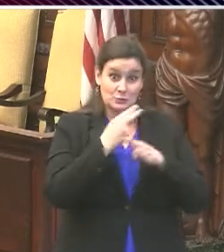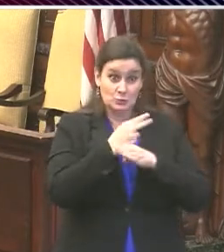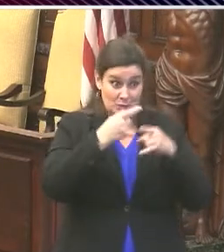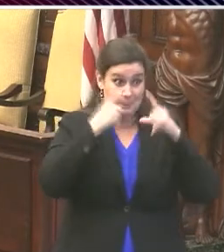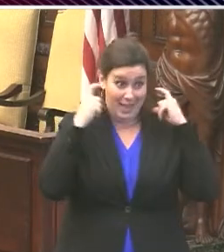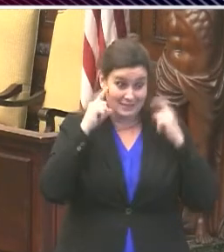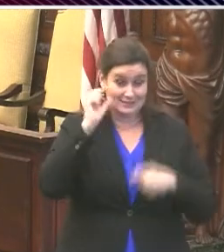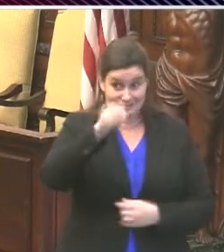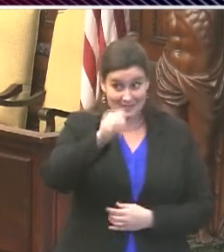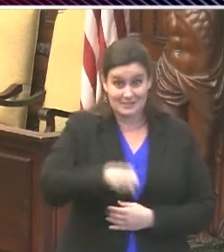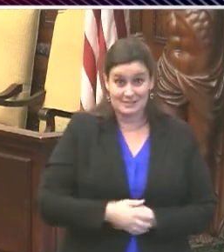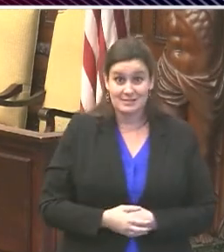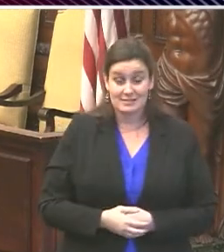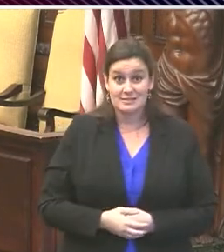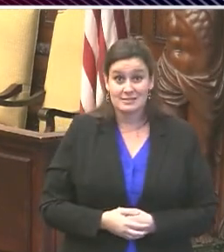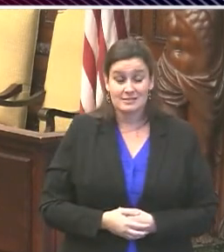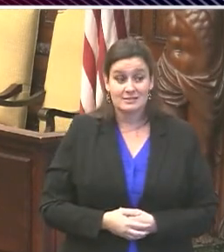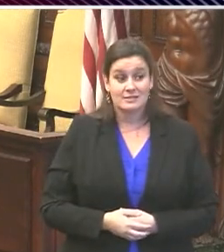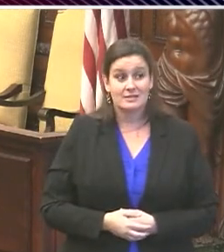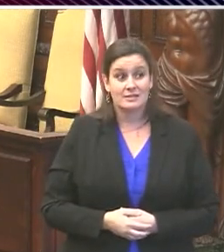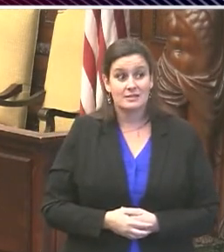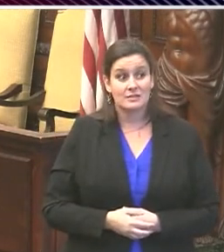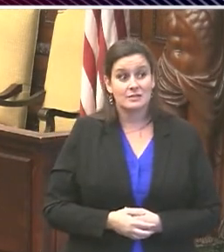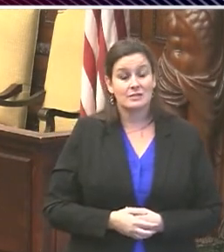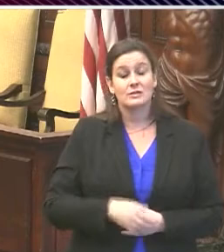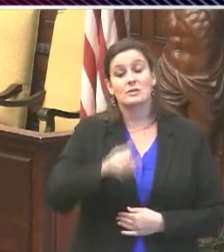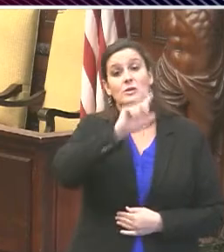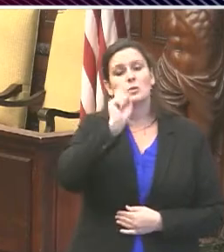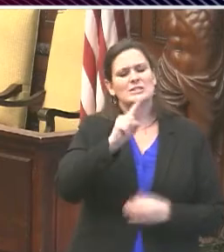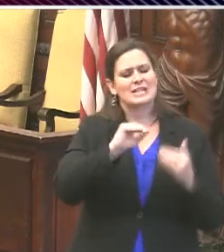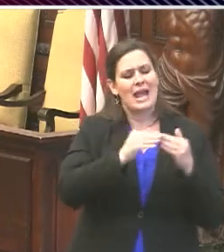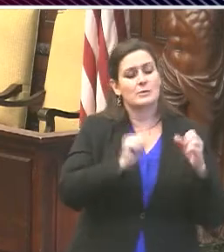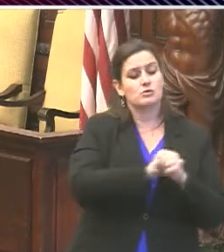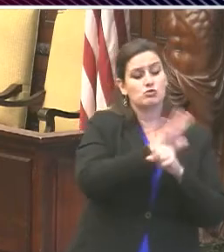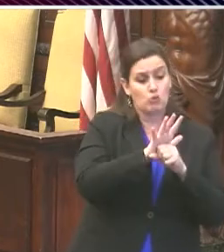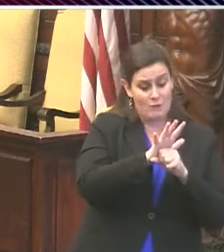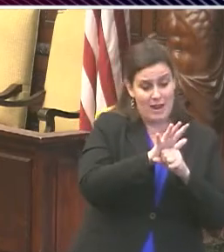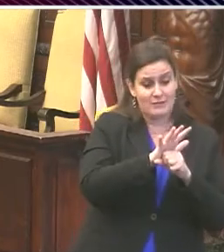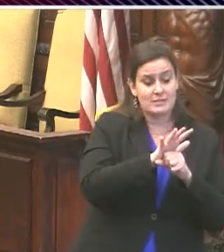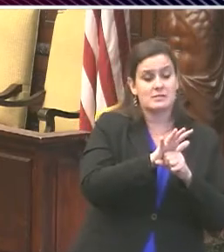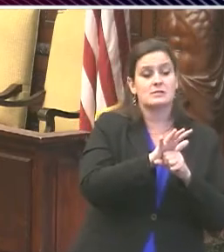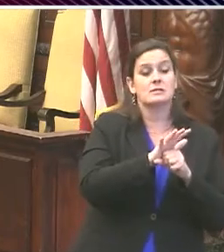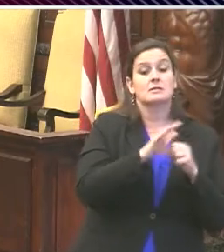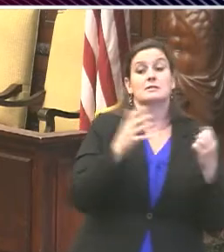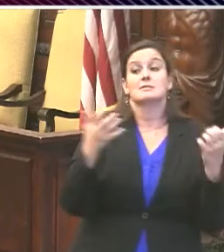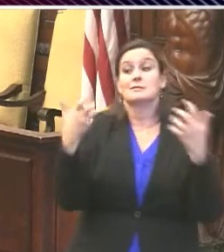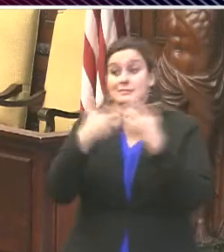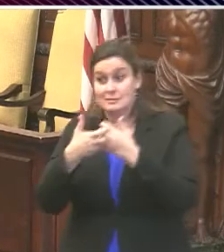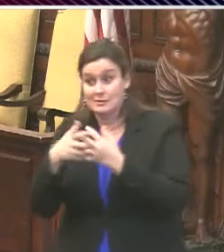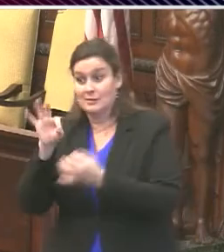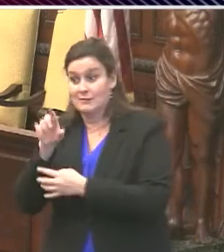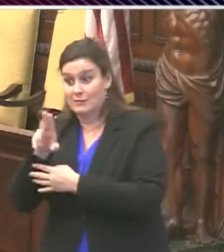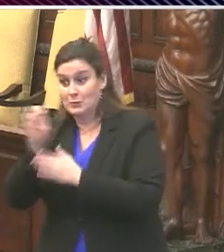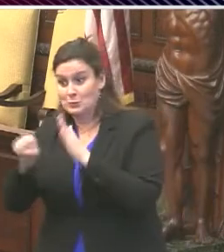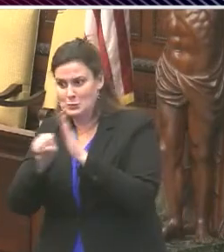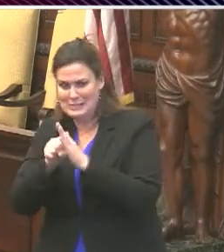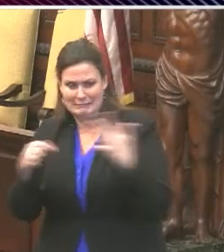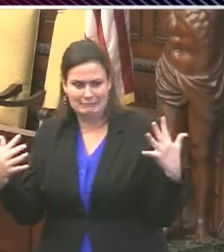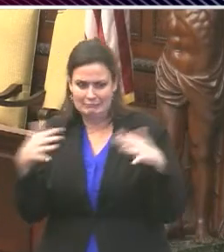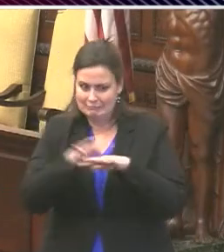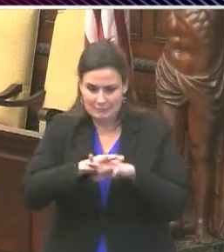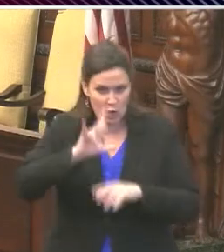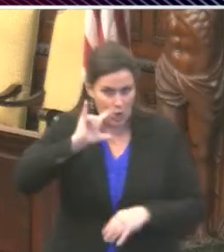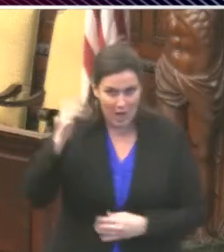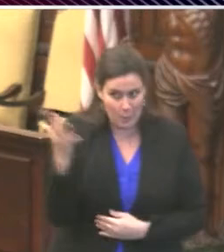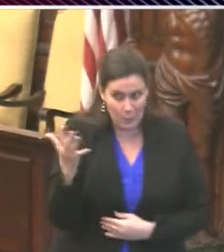The question is, how is the coronavirus going to behave when we enter flu season? Most respiratory